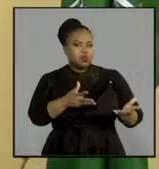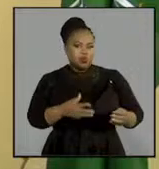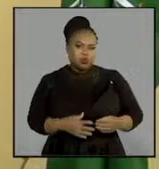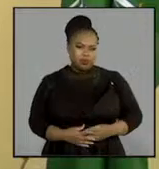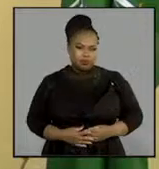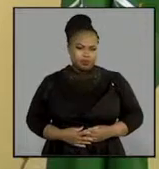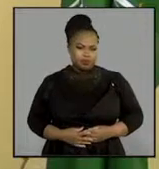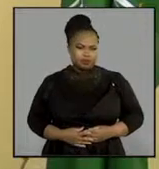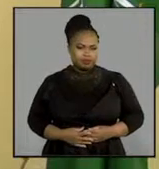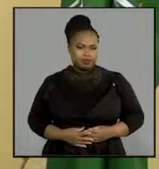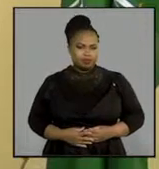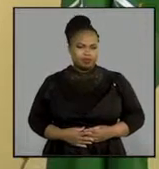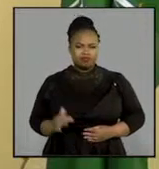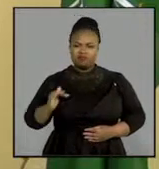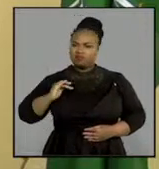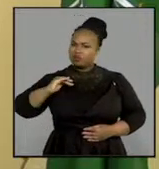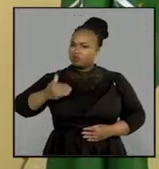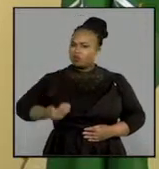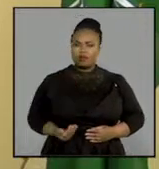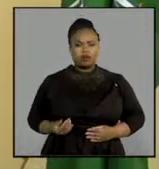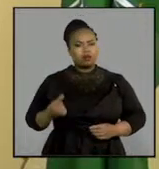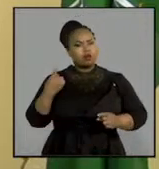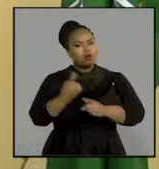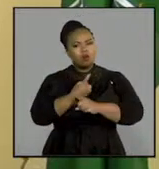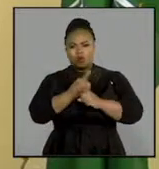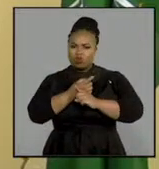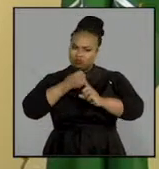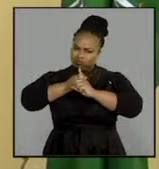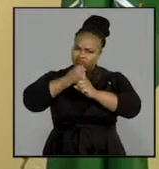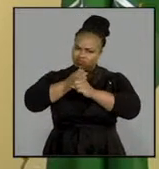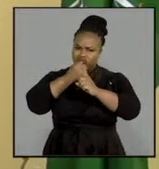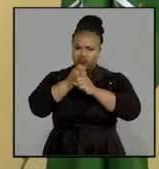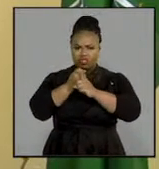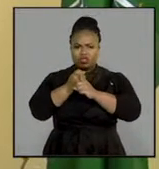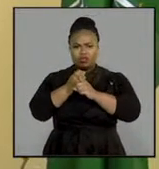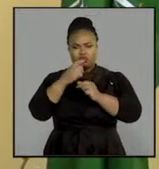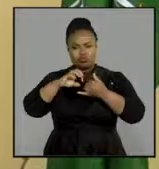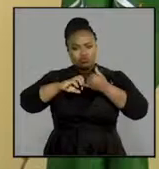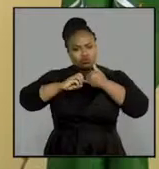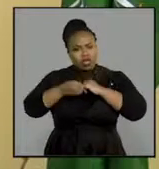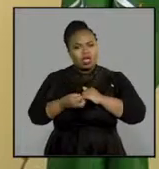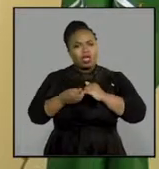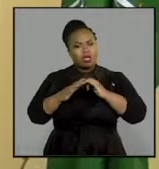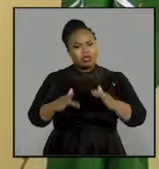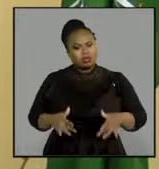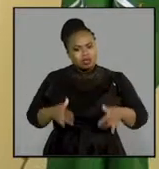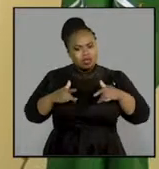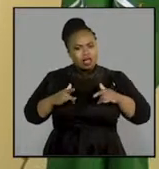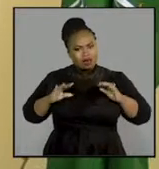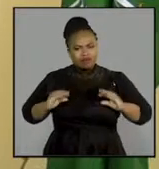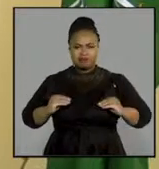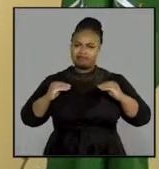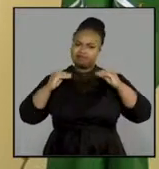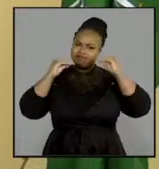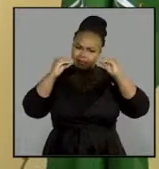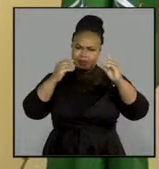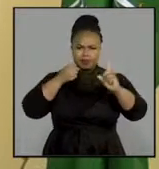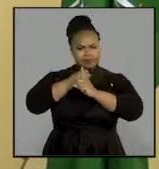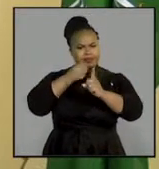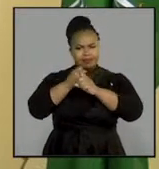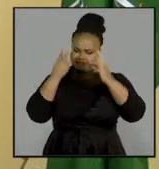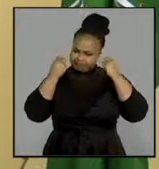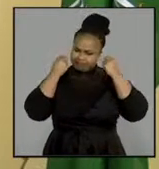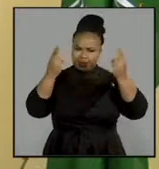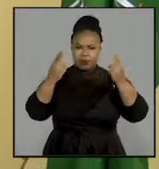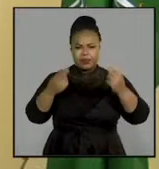Women have always been instrumental in the advancement of the human cause.